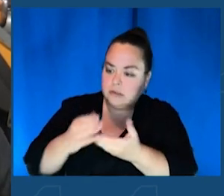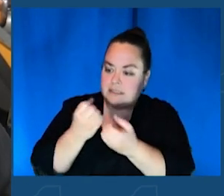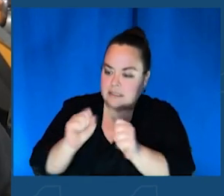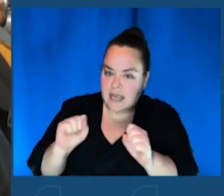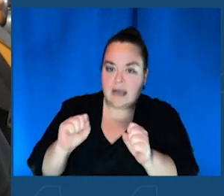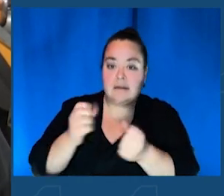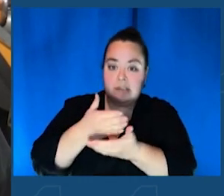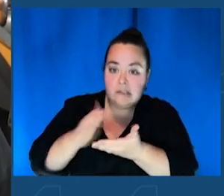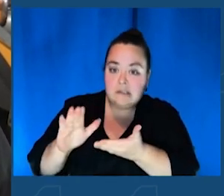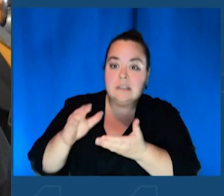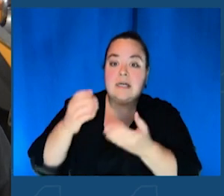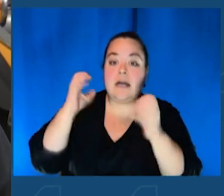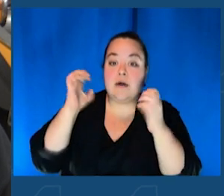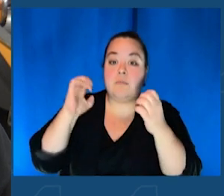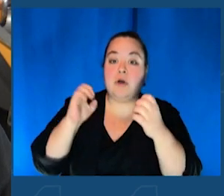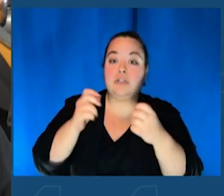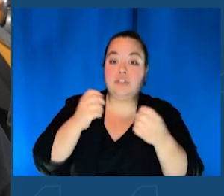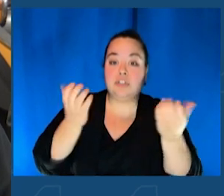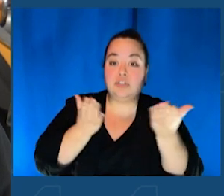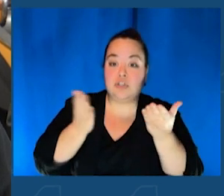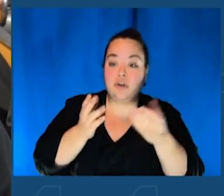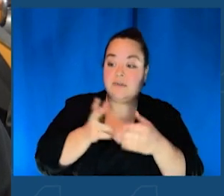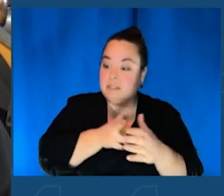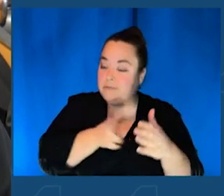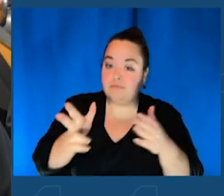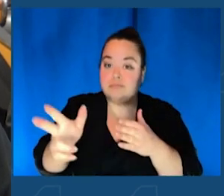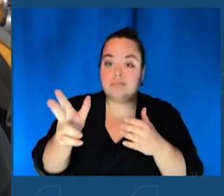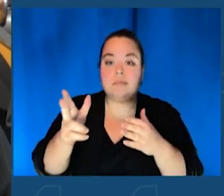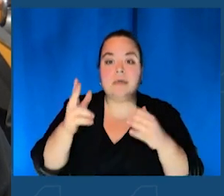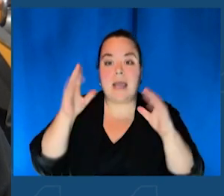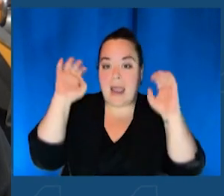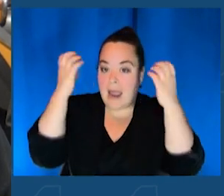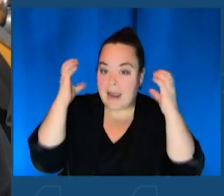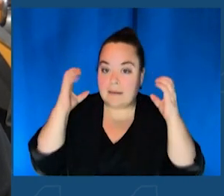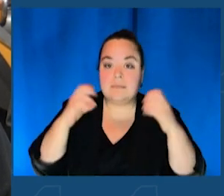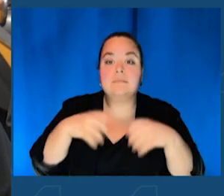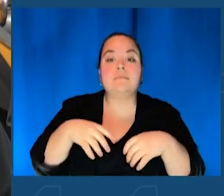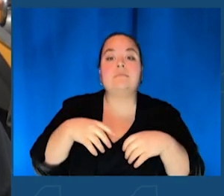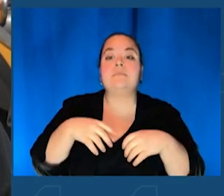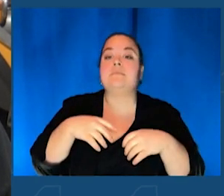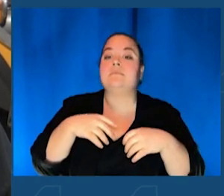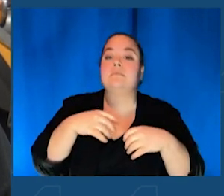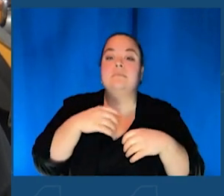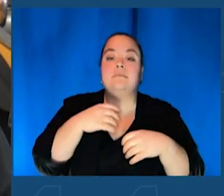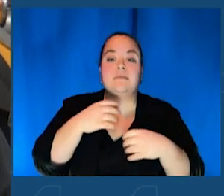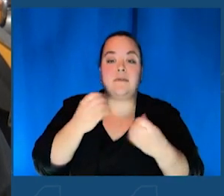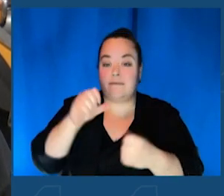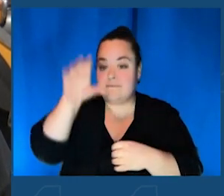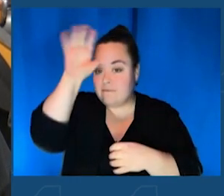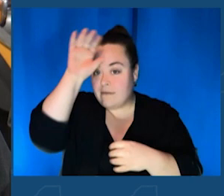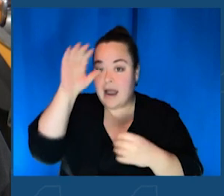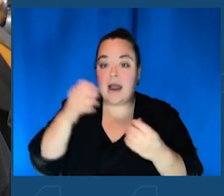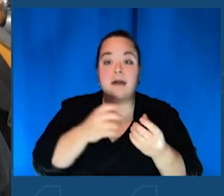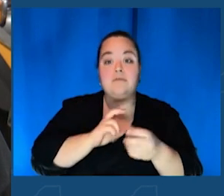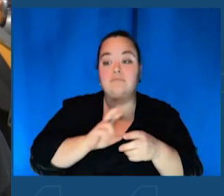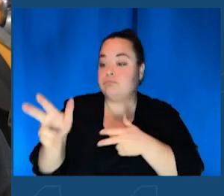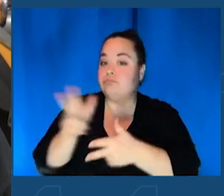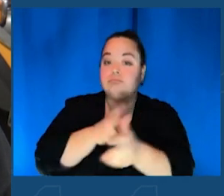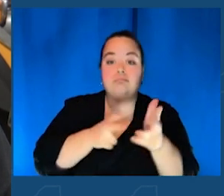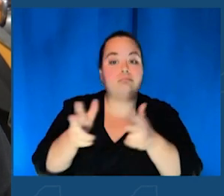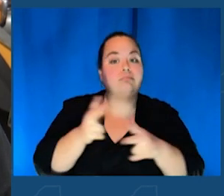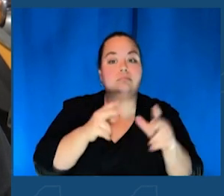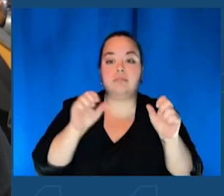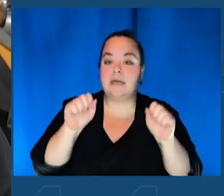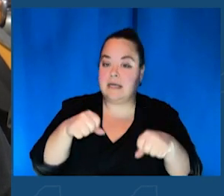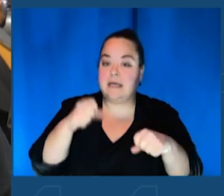emergency services, so ambulances, emergency vehicles, fire vehicles can get to where they need to go in case they're needed. So I'm